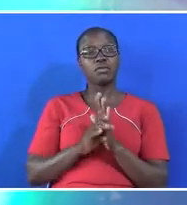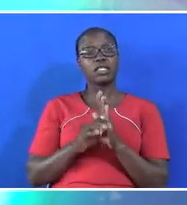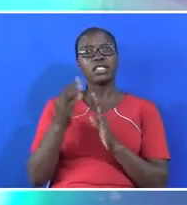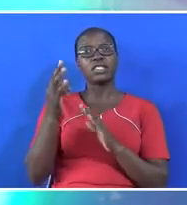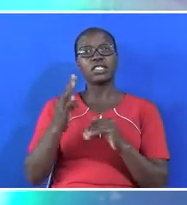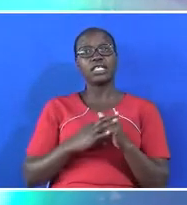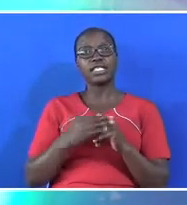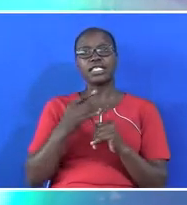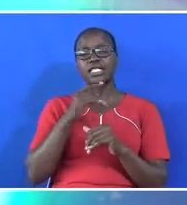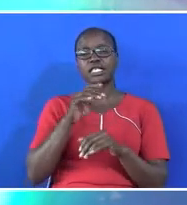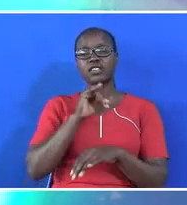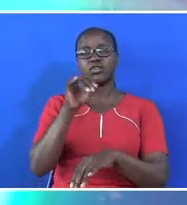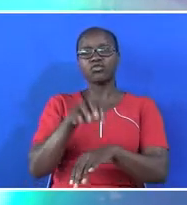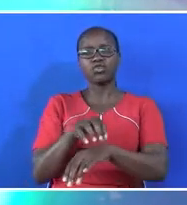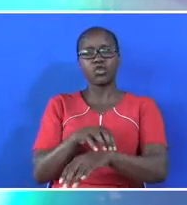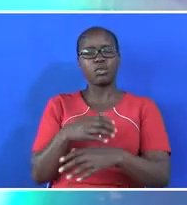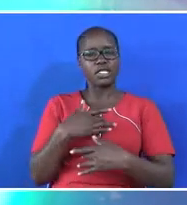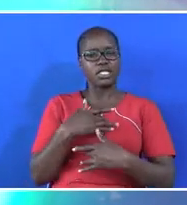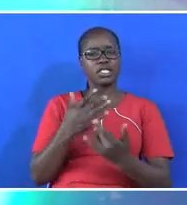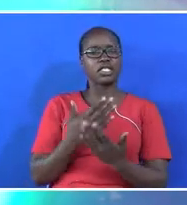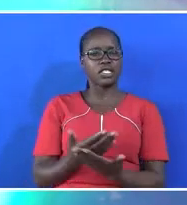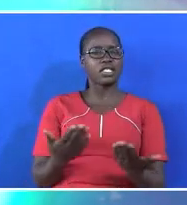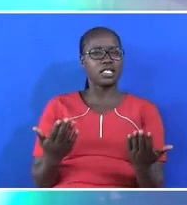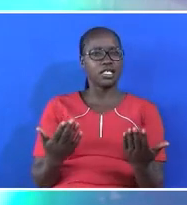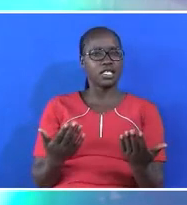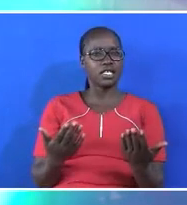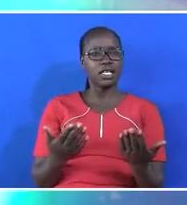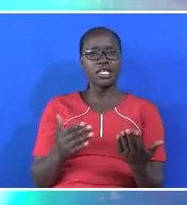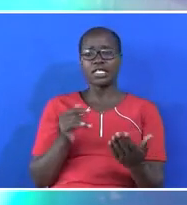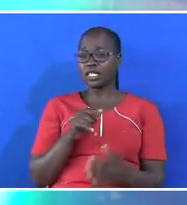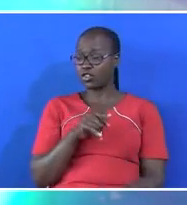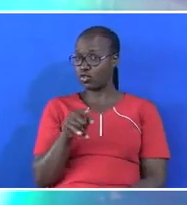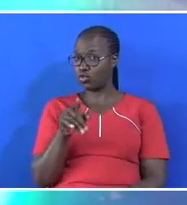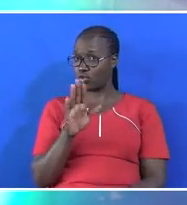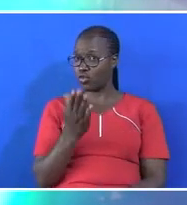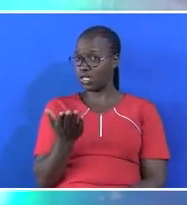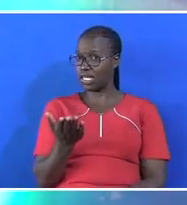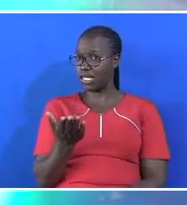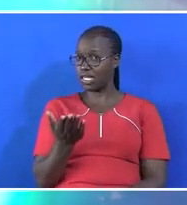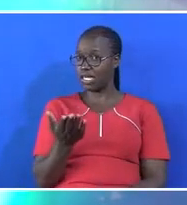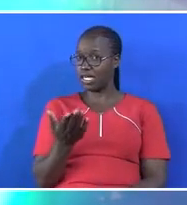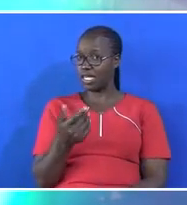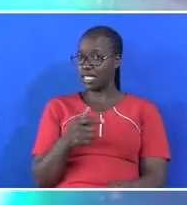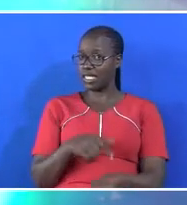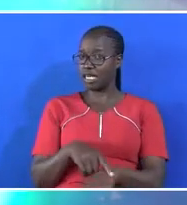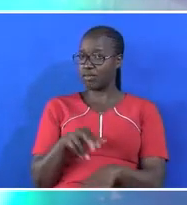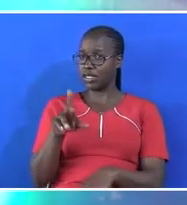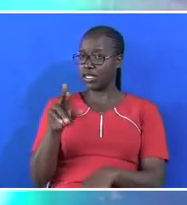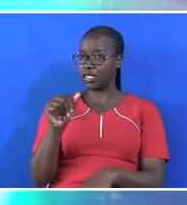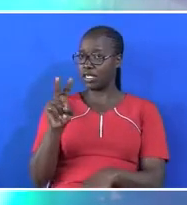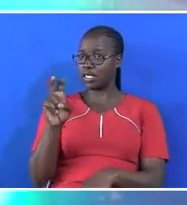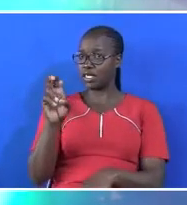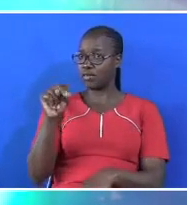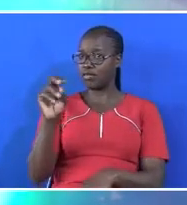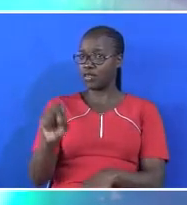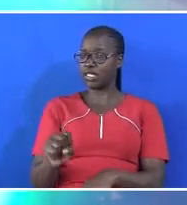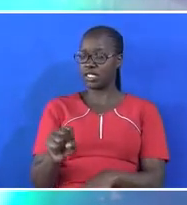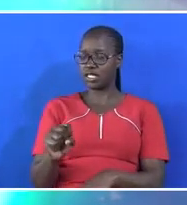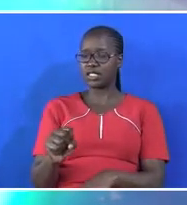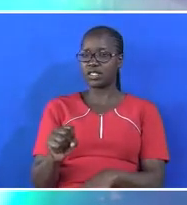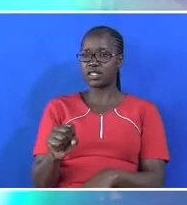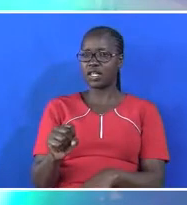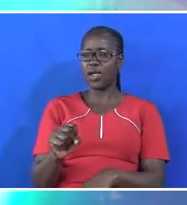tells Job a very interesting thing. That are you there when the ravens, the nestlings of the